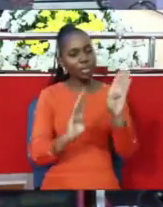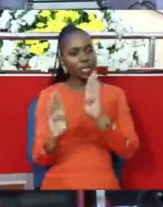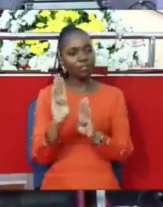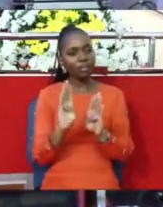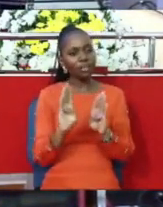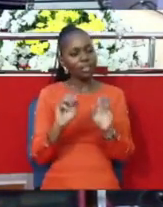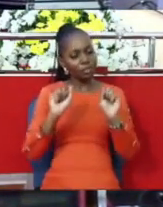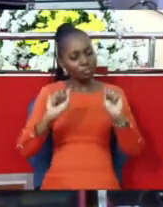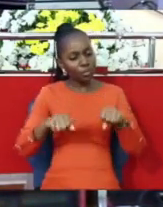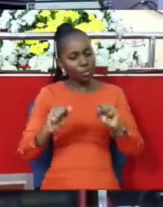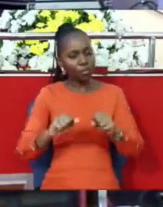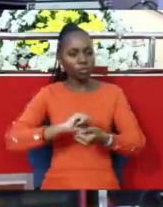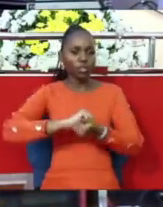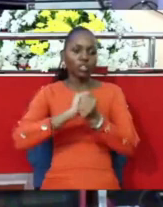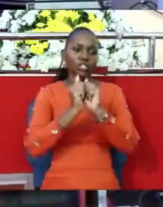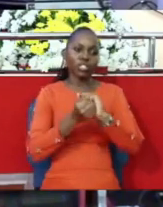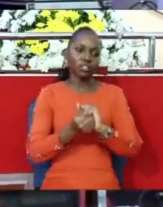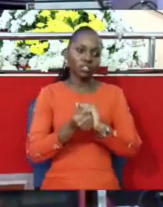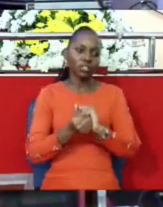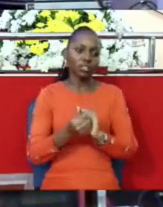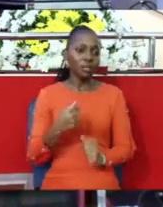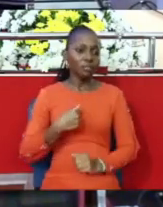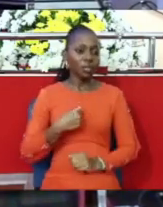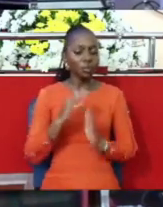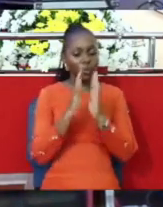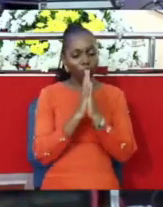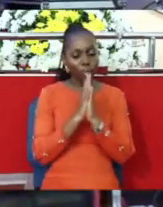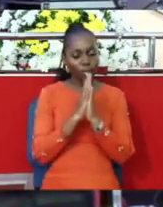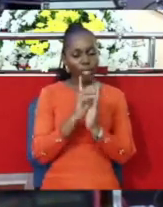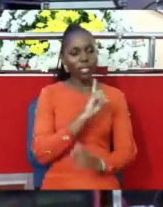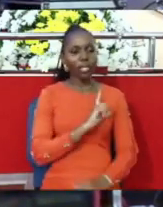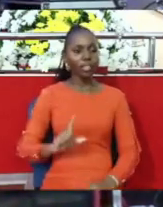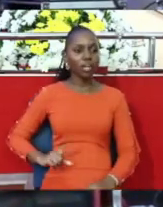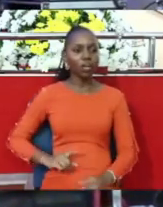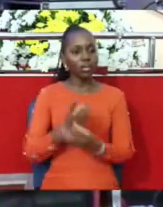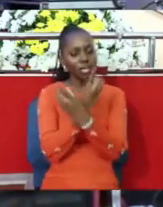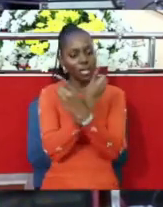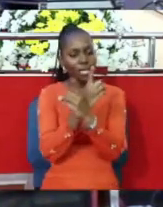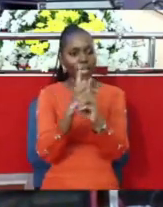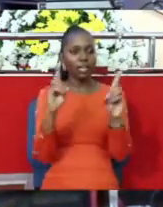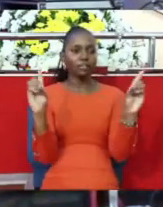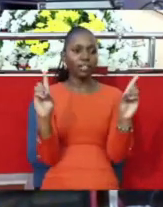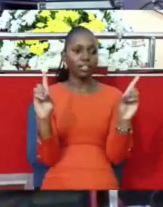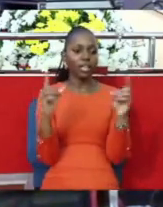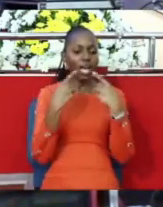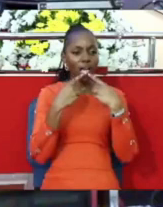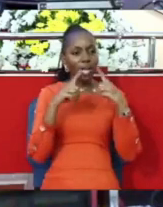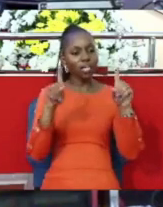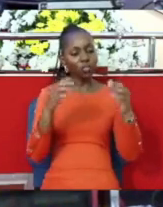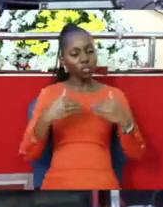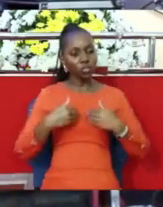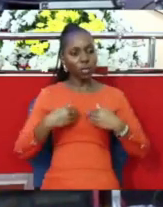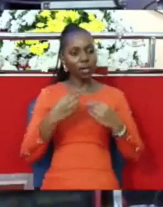matter. Haijarishi. I'll ask the Lord to deliver me. Nitamulomba Bwana anikomboe. And declare, na nitangaze, I have a new name. Kwamba mimi na jina. Don't we